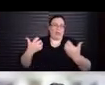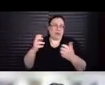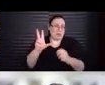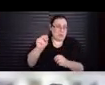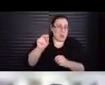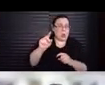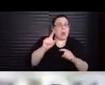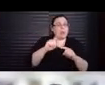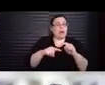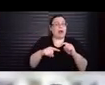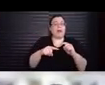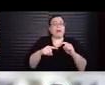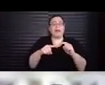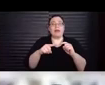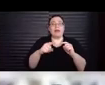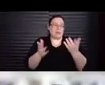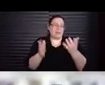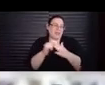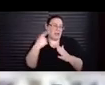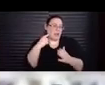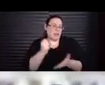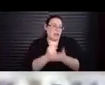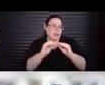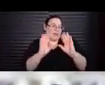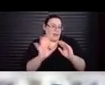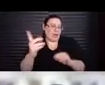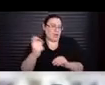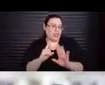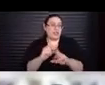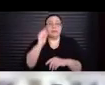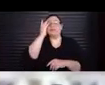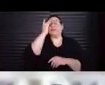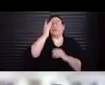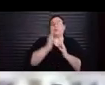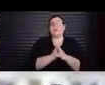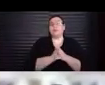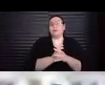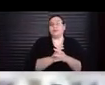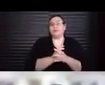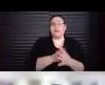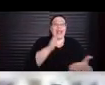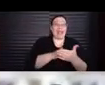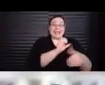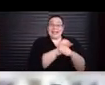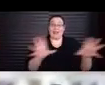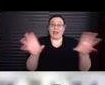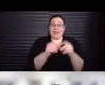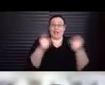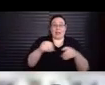can help clarify. During these meetings of the Anti-Slavery Convention in